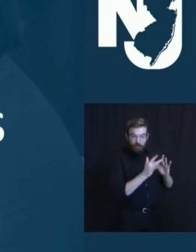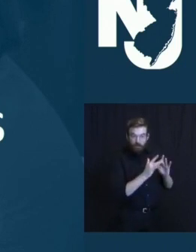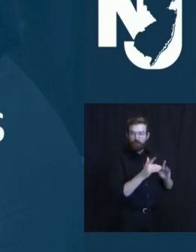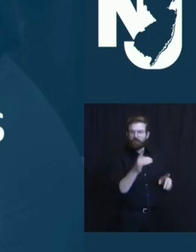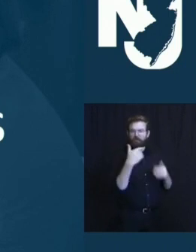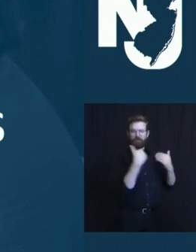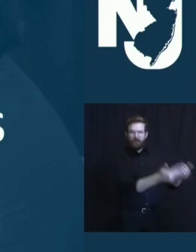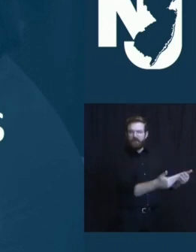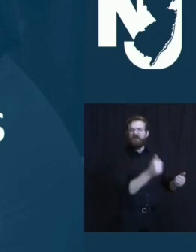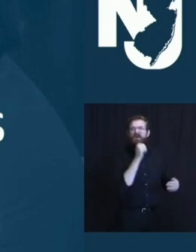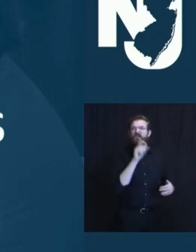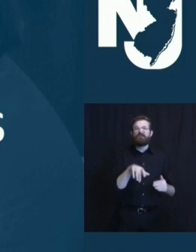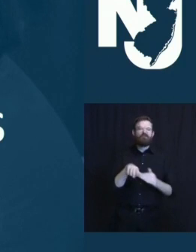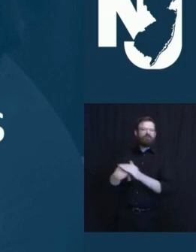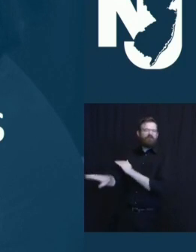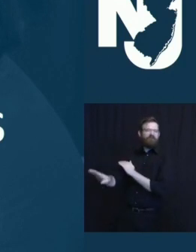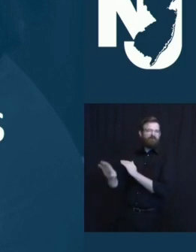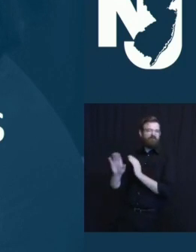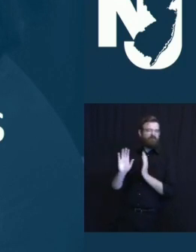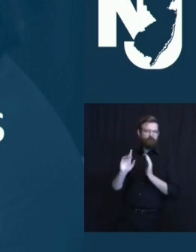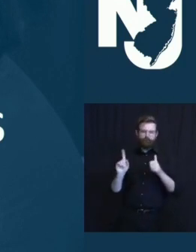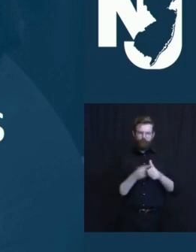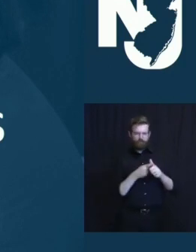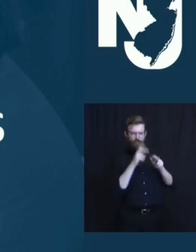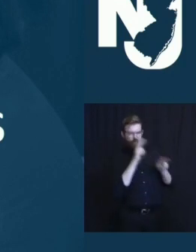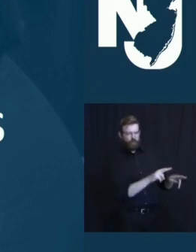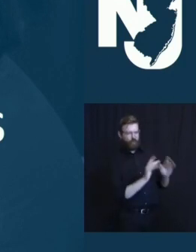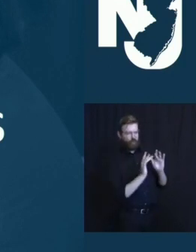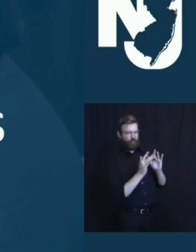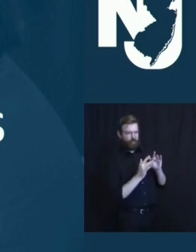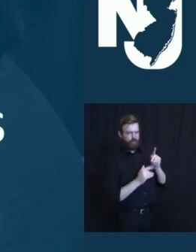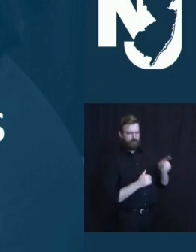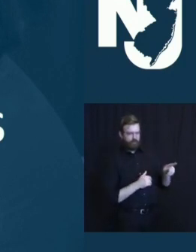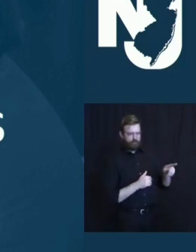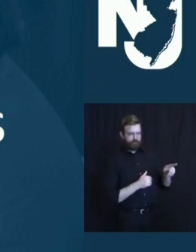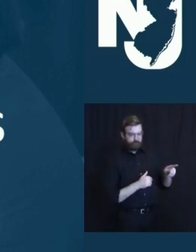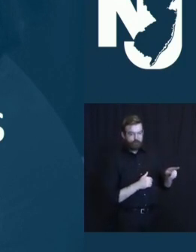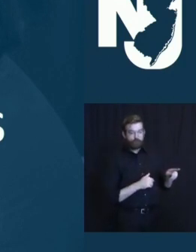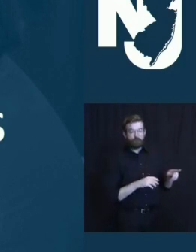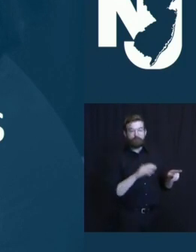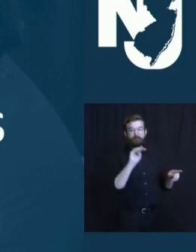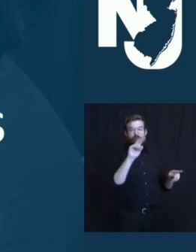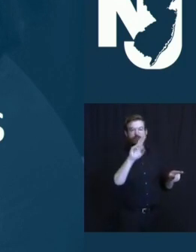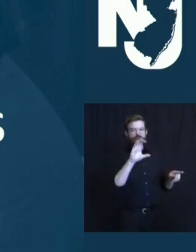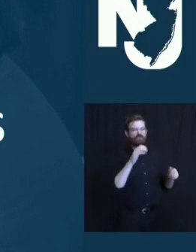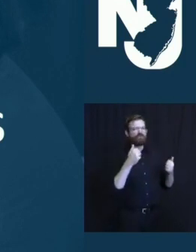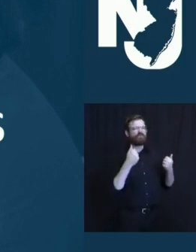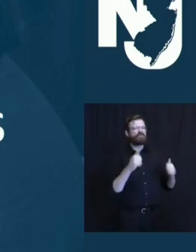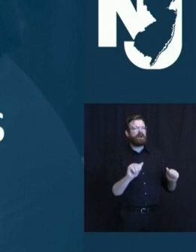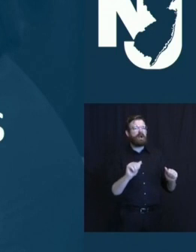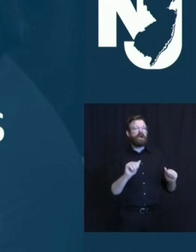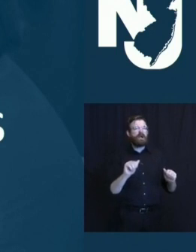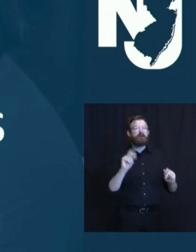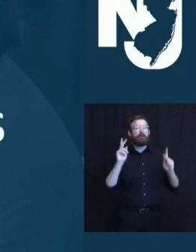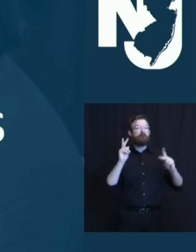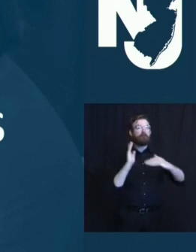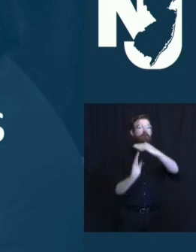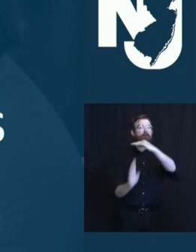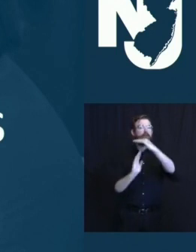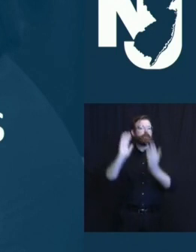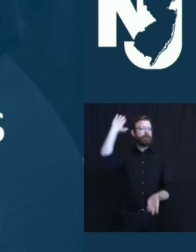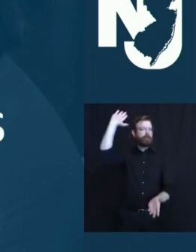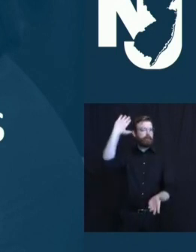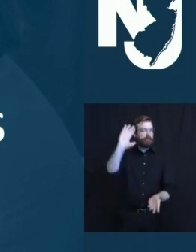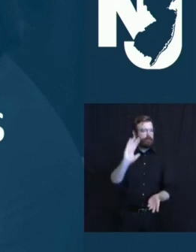of licenses and registrations have already been issued, and more are being completed every day, but MVC is not going to get to everybody